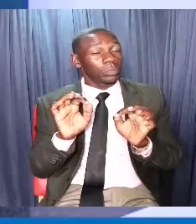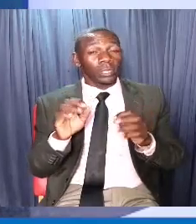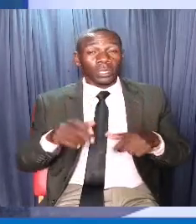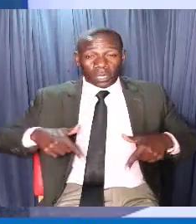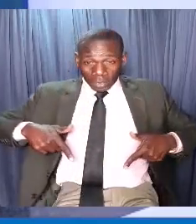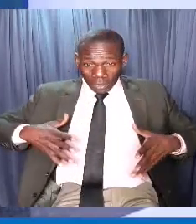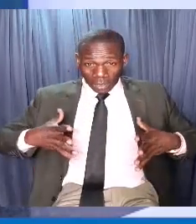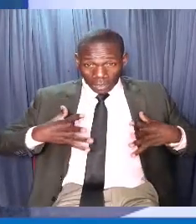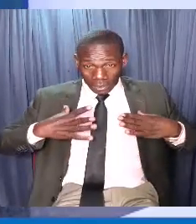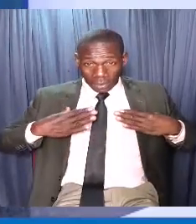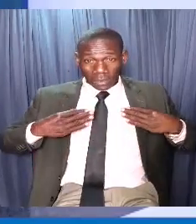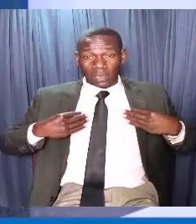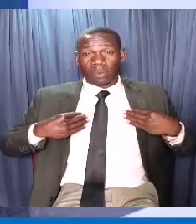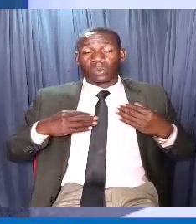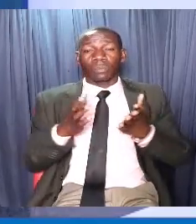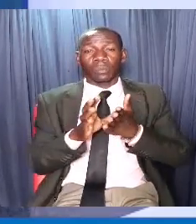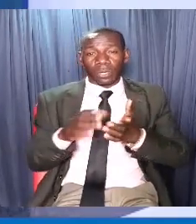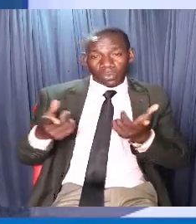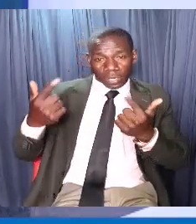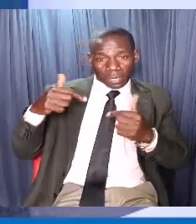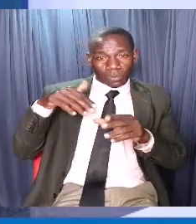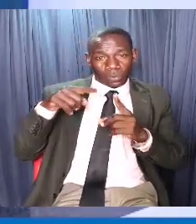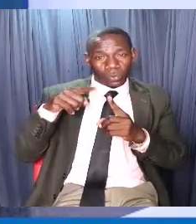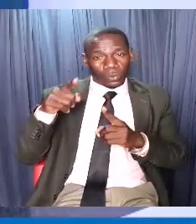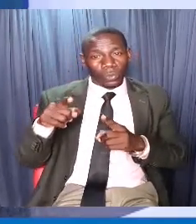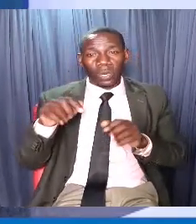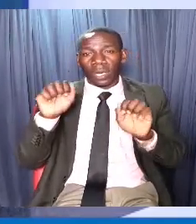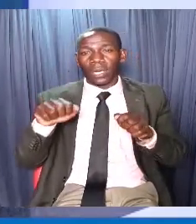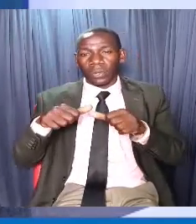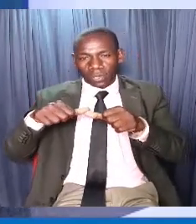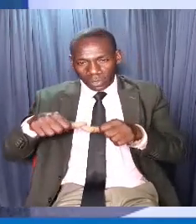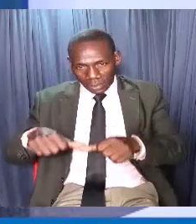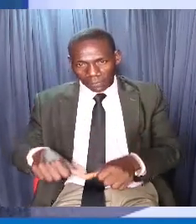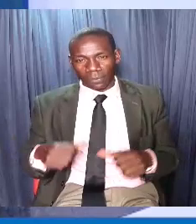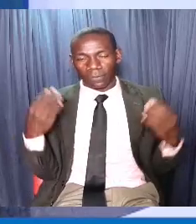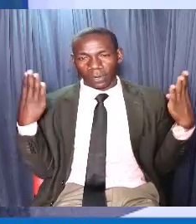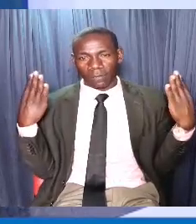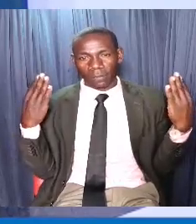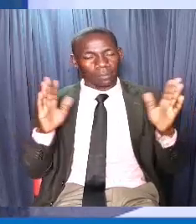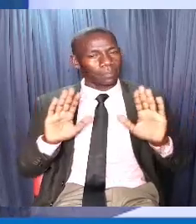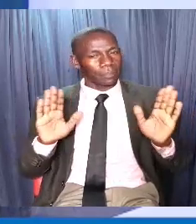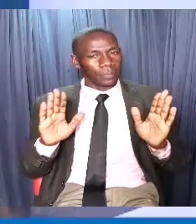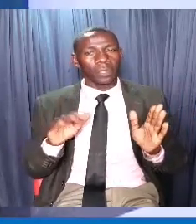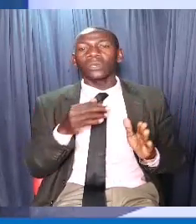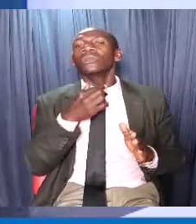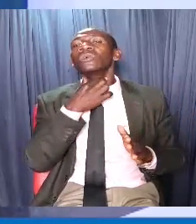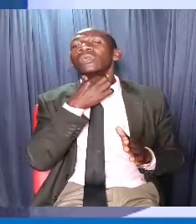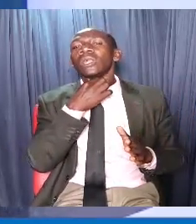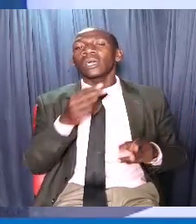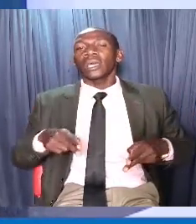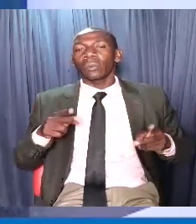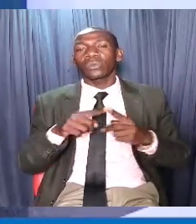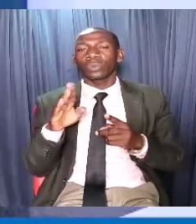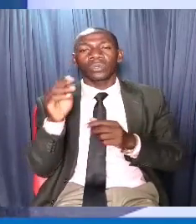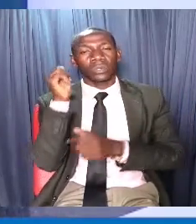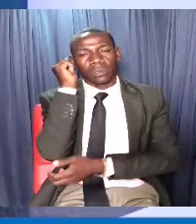hajaporuhusu nikije pale. Even if you can allow a tribulation to come to you. Haitakaa hapo milele. It won't stay there forever. Maana hapendi mwanadamu ahuzunike. Because he's